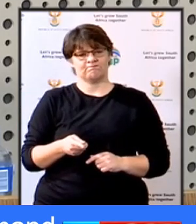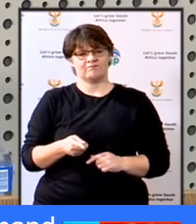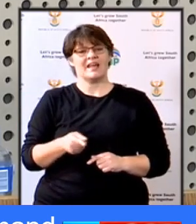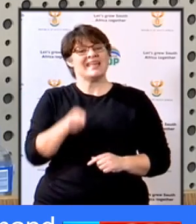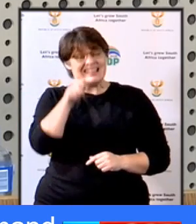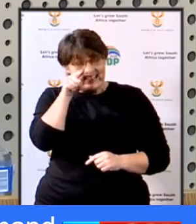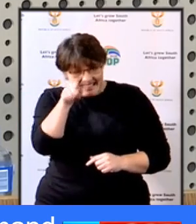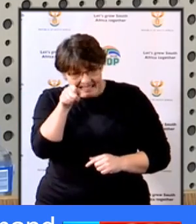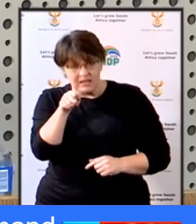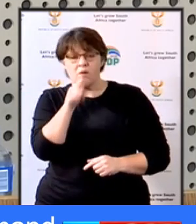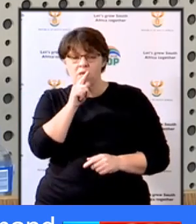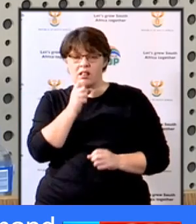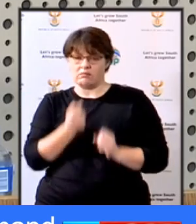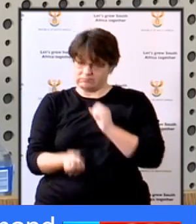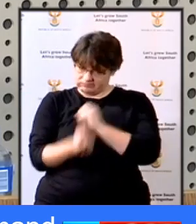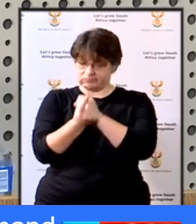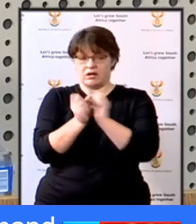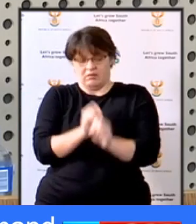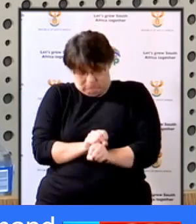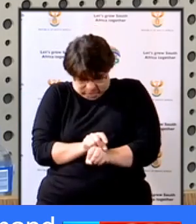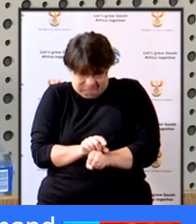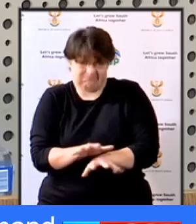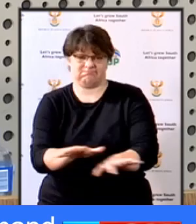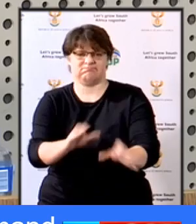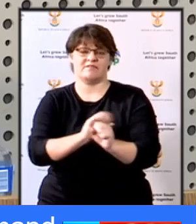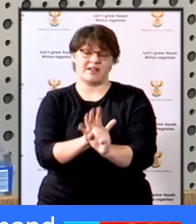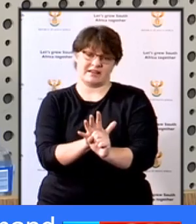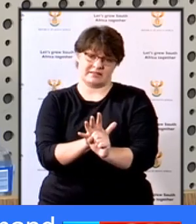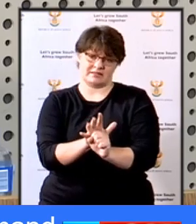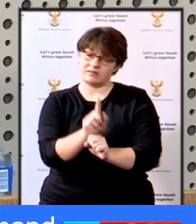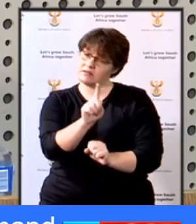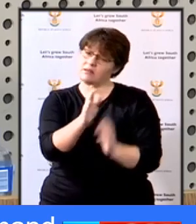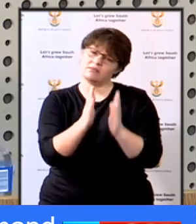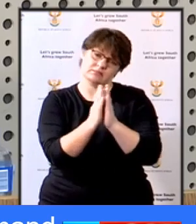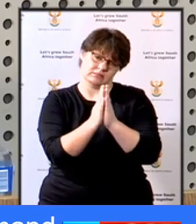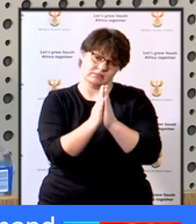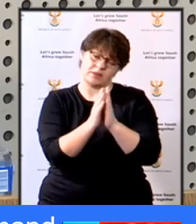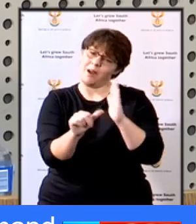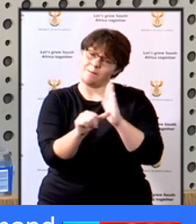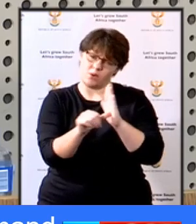spread of the virus. So it's important that we do so.